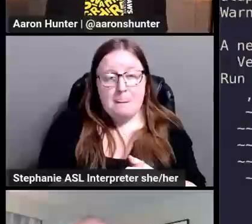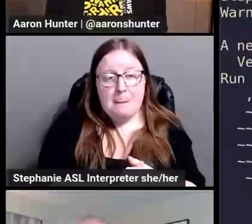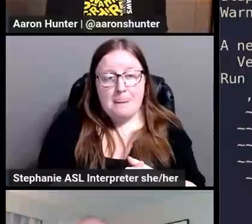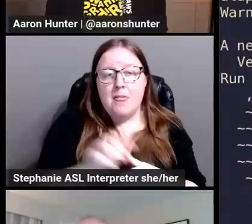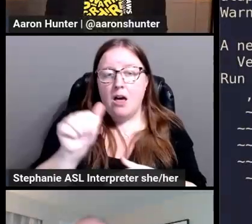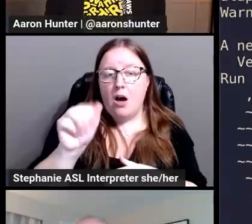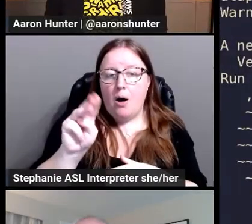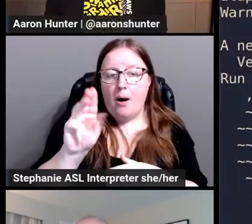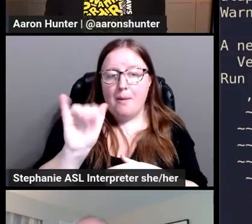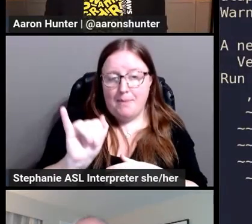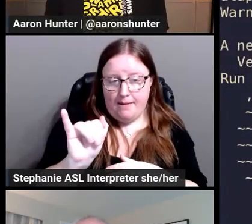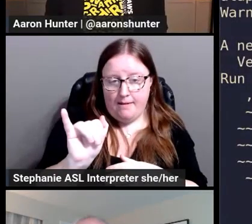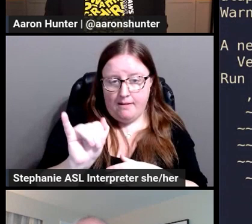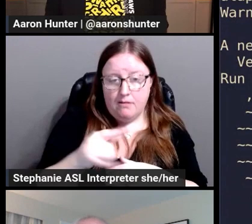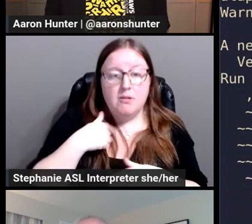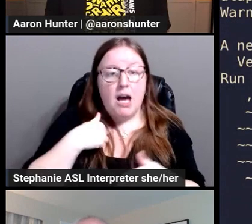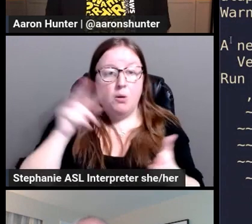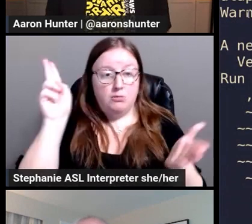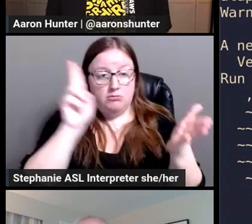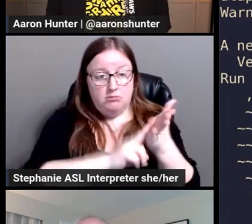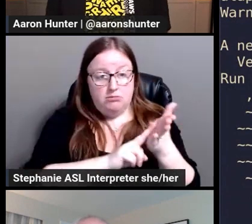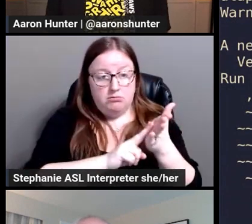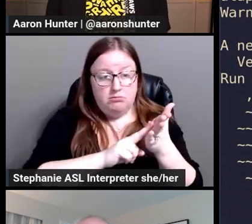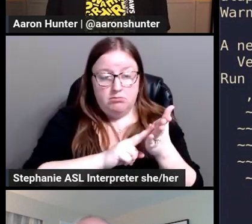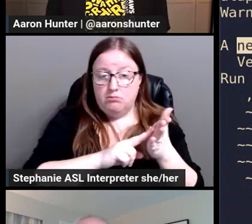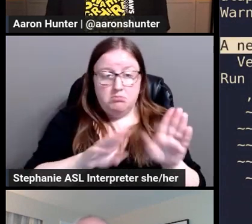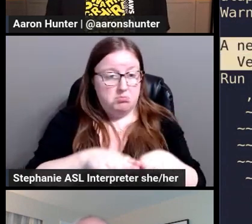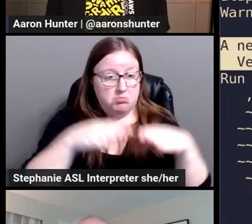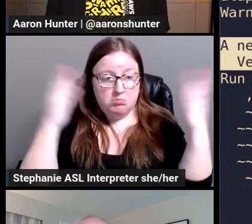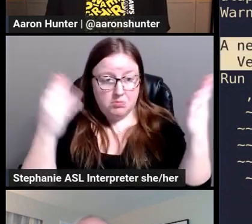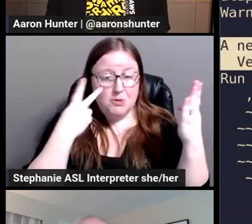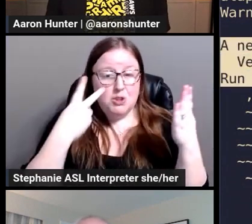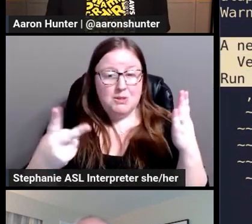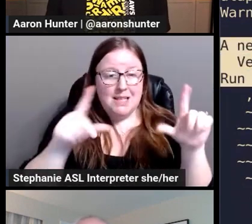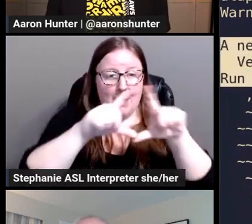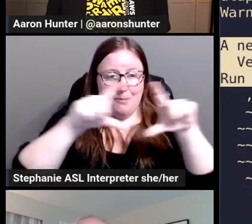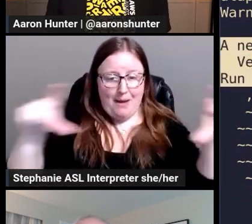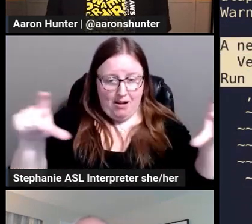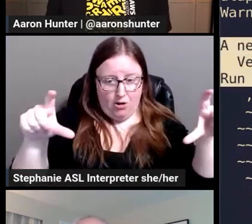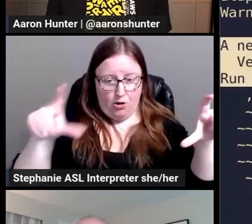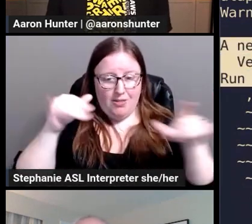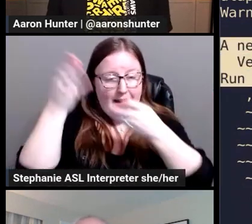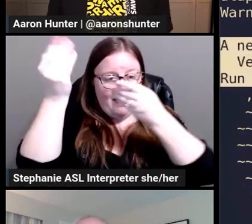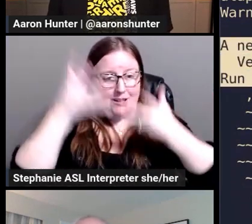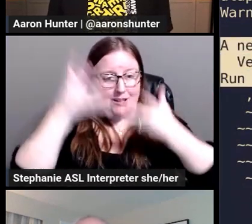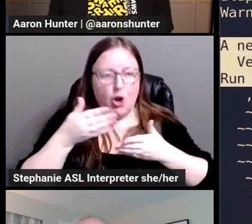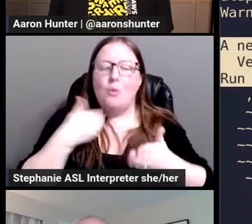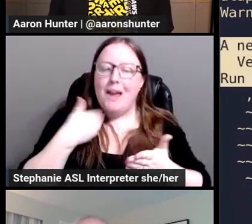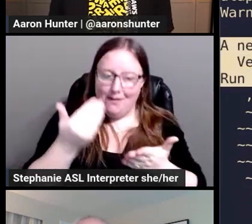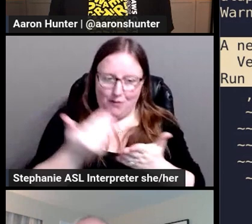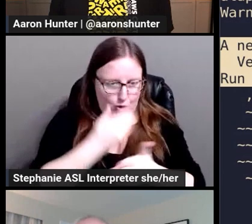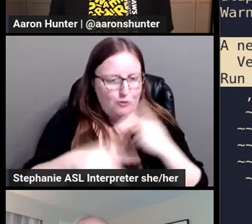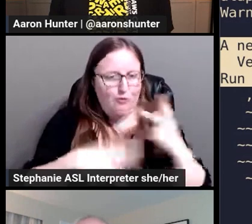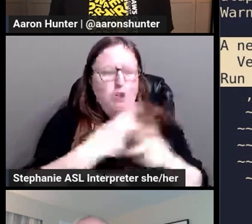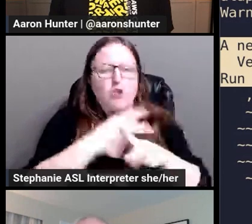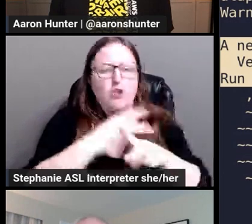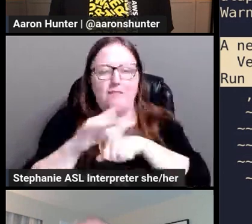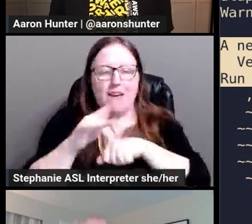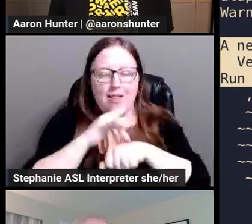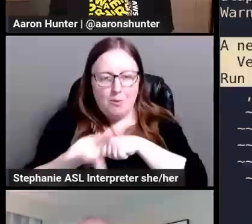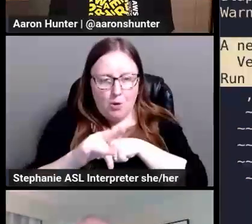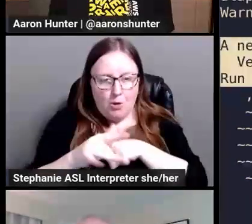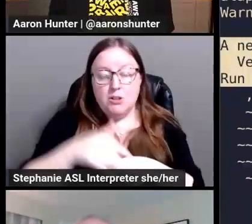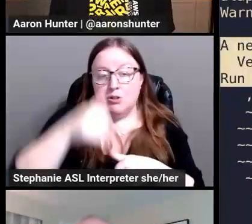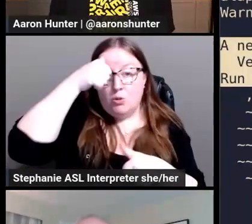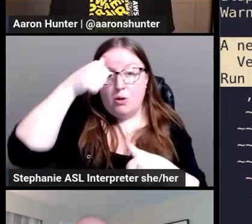AMI, and we're going to log into it. And the first thing that we're going to see is this banner that tells us that there's a newer version available to us. So you remember